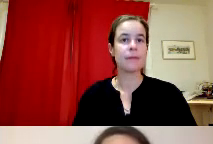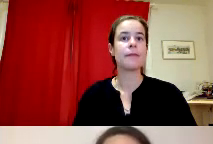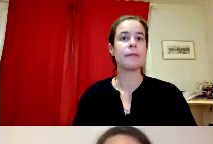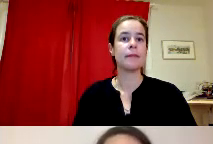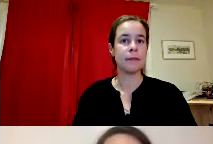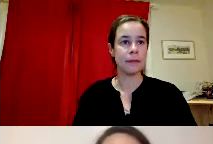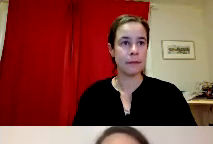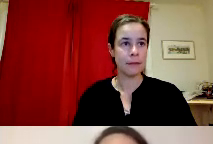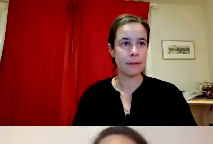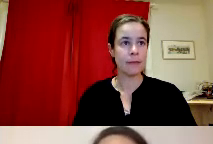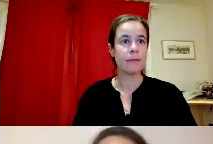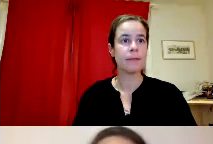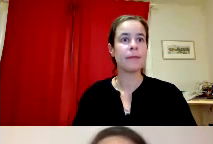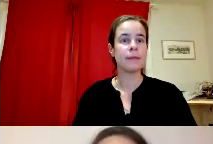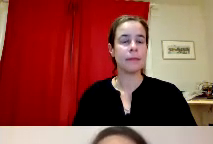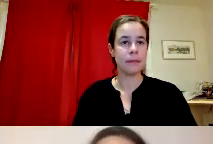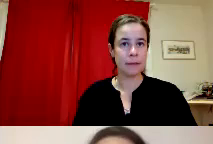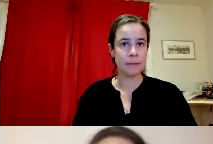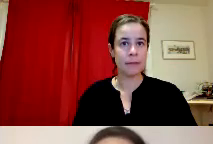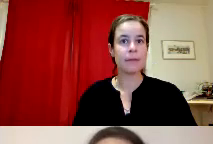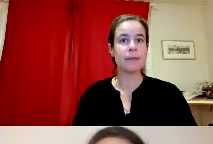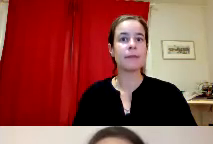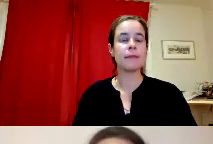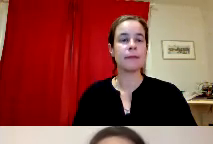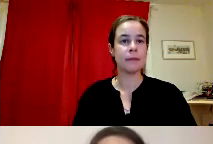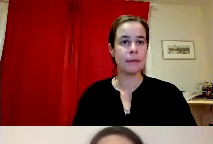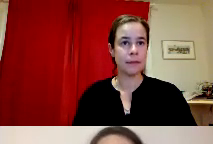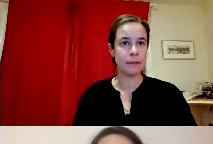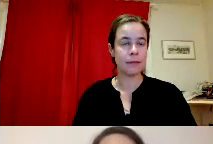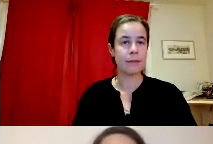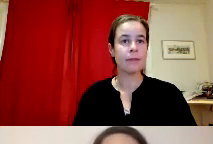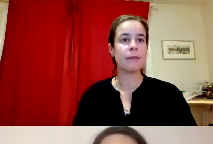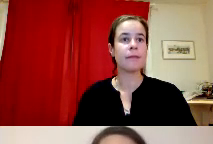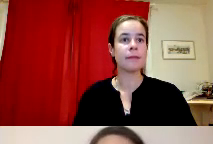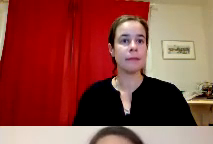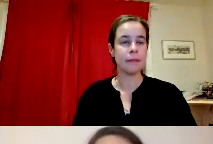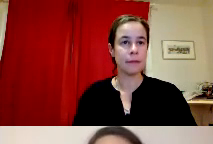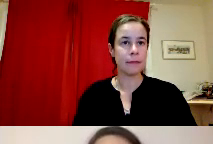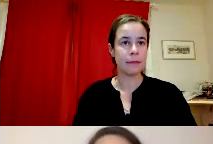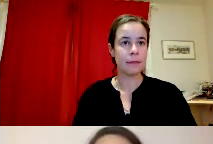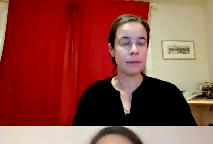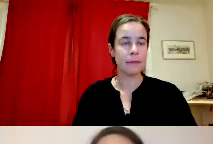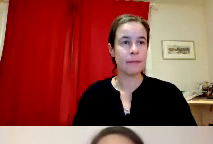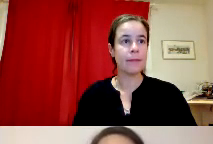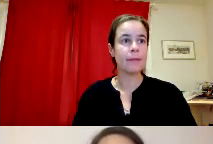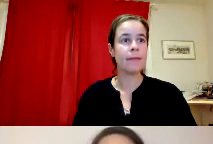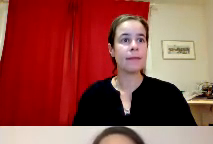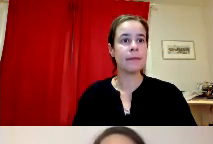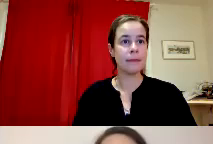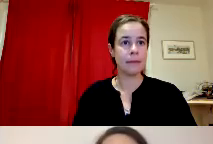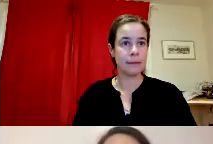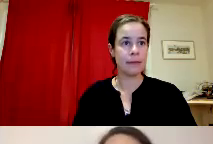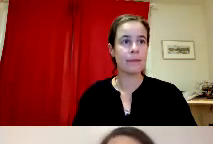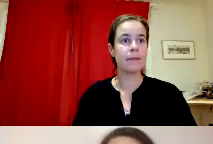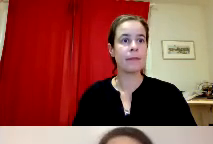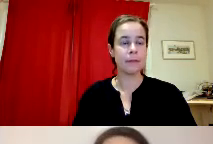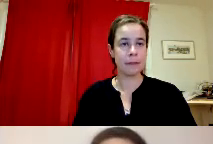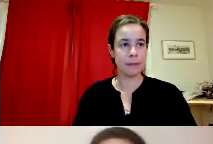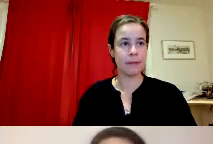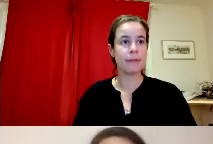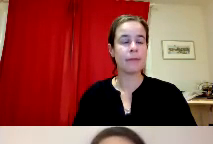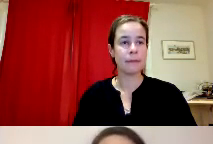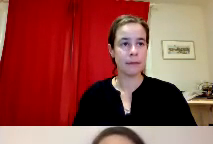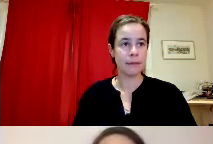data. And then we also asked open and close-ended questions about their knowledge and behaviors around COVID-19, their concerns,